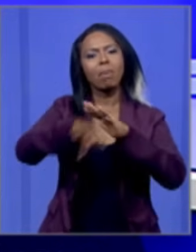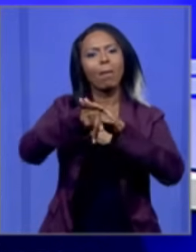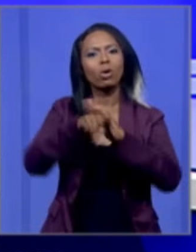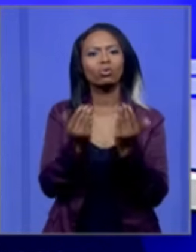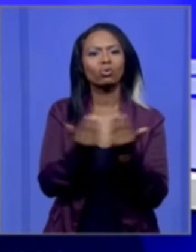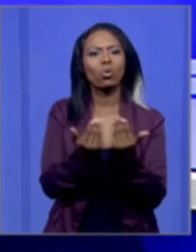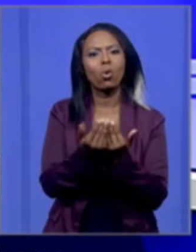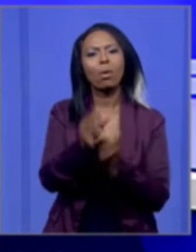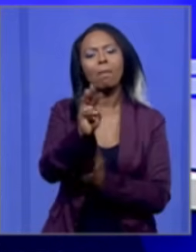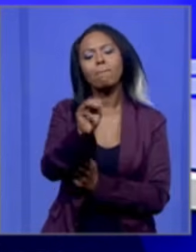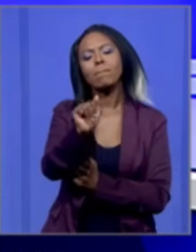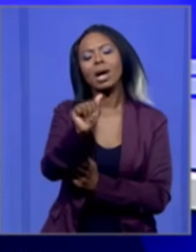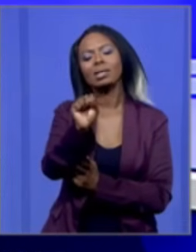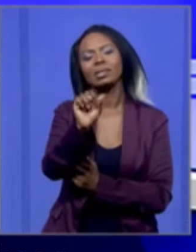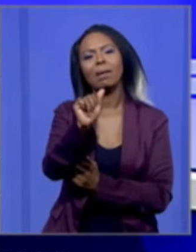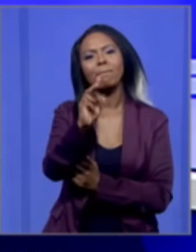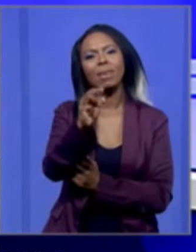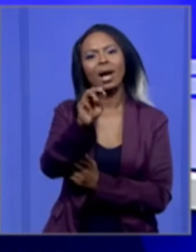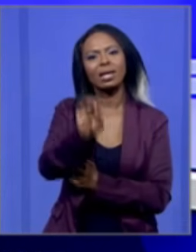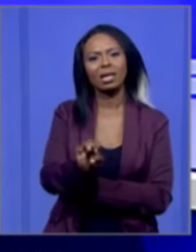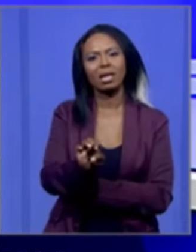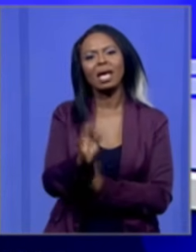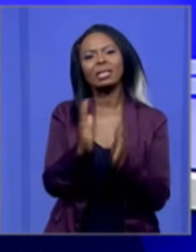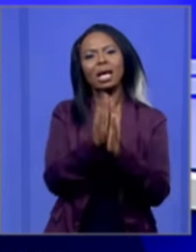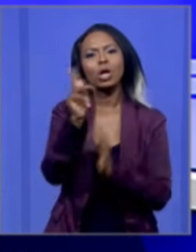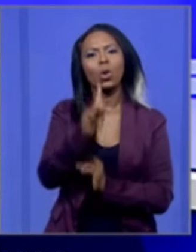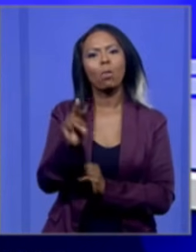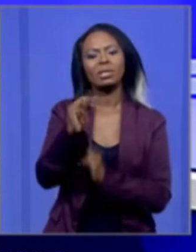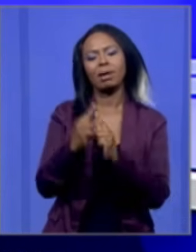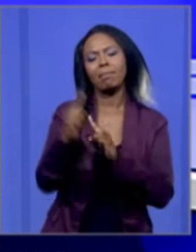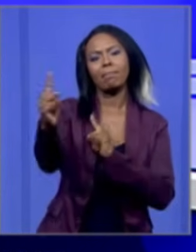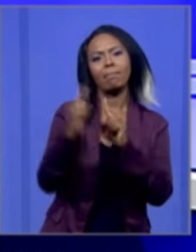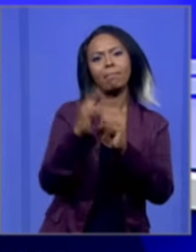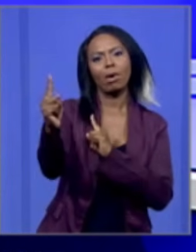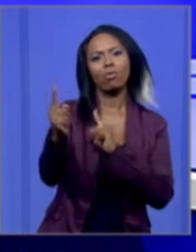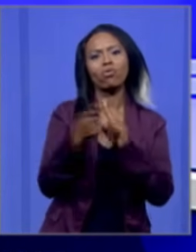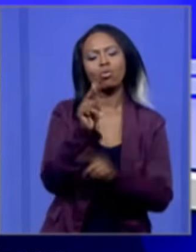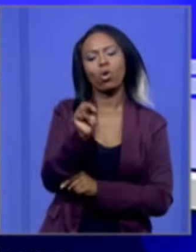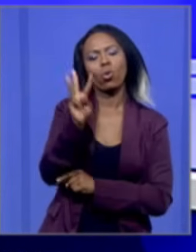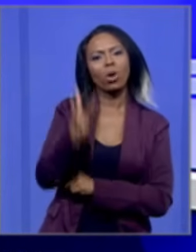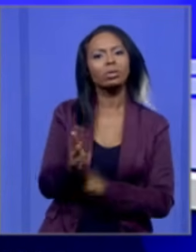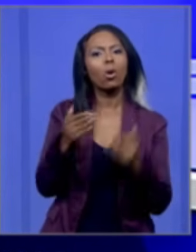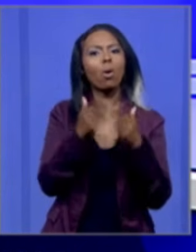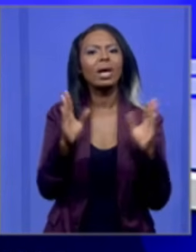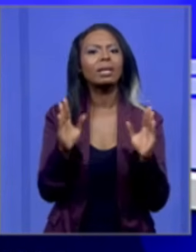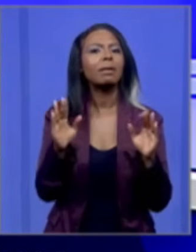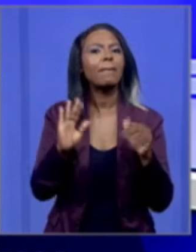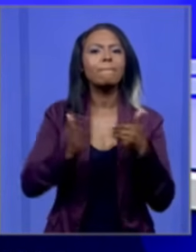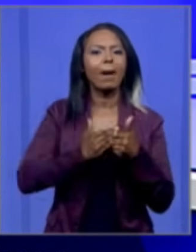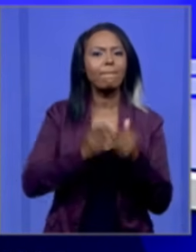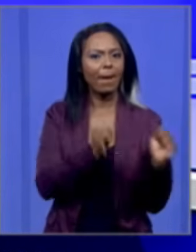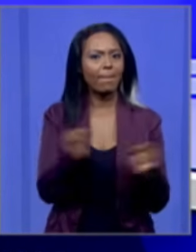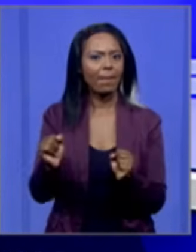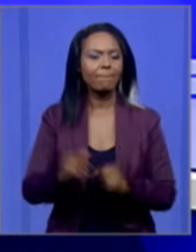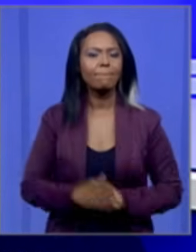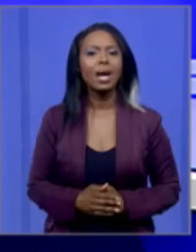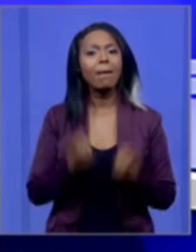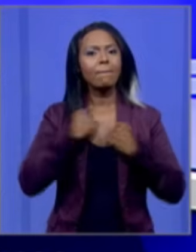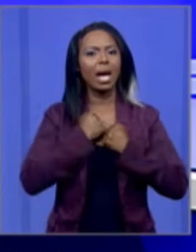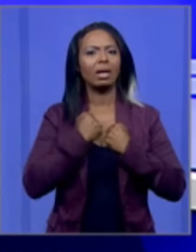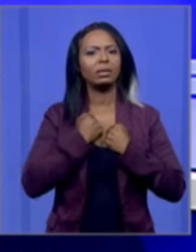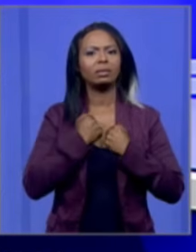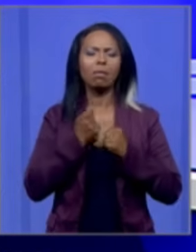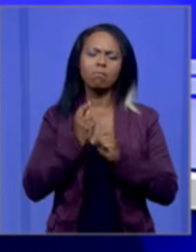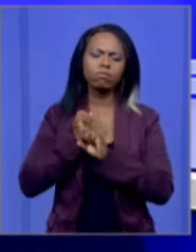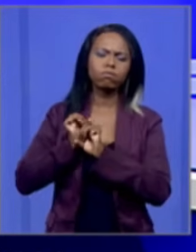Masamane dikilomitara tše lekgolo ka ntlenyana ga Mahikeng ka Northwest ga se sa bulwa. Batswadi ba tswaletše sekolo